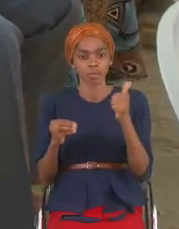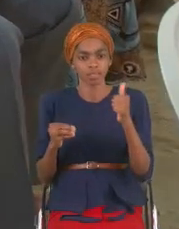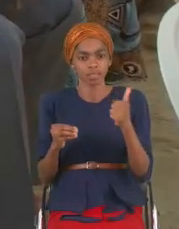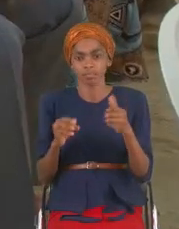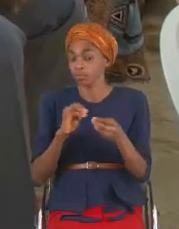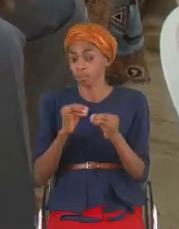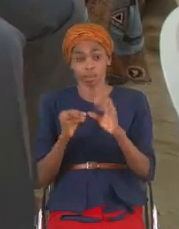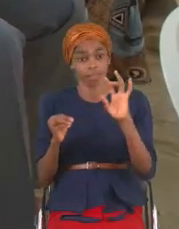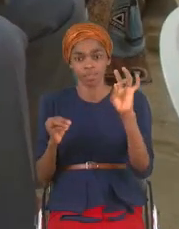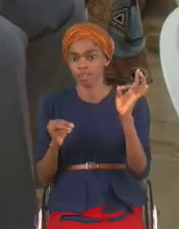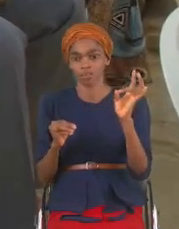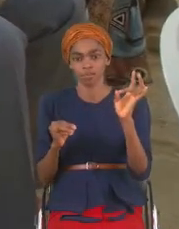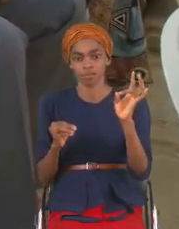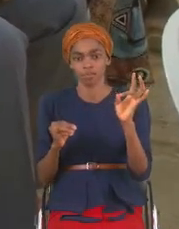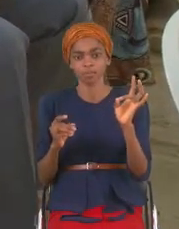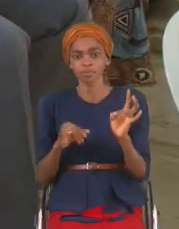Number seven is